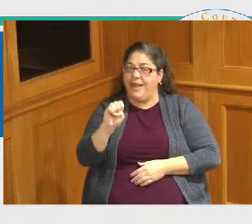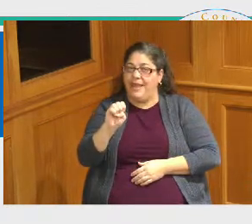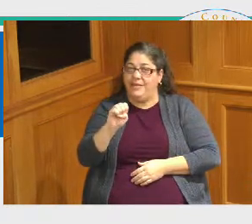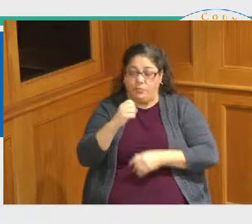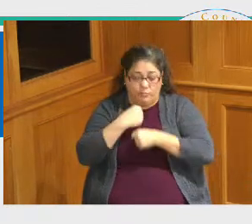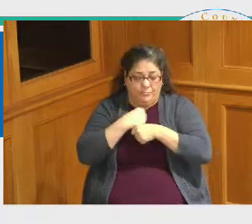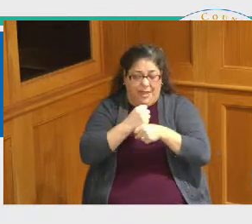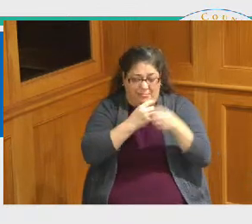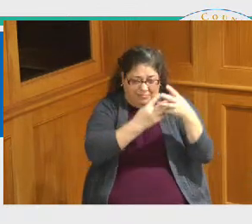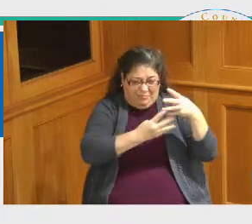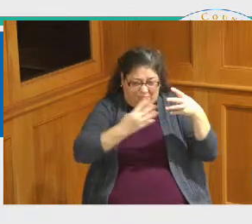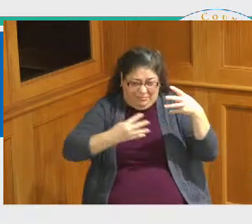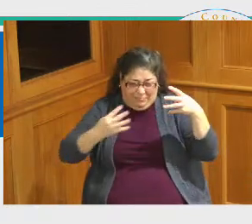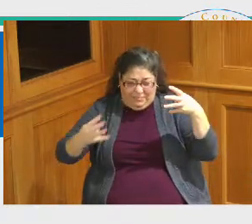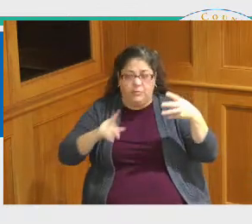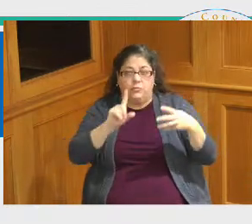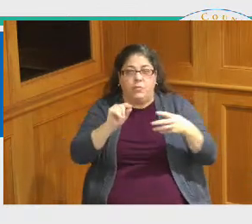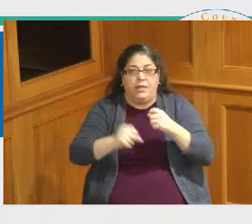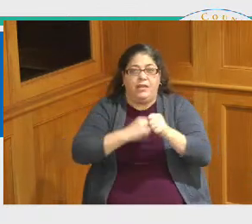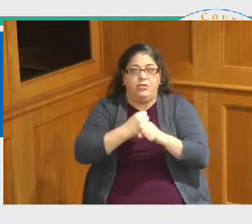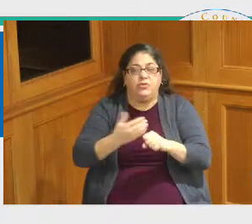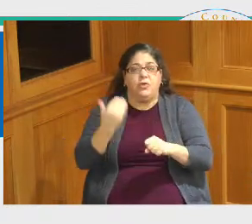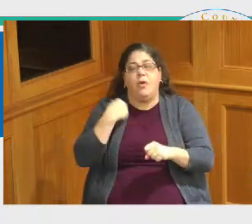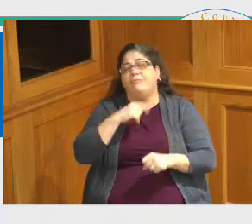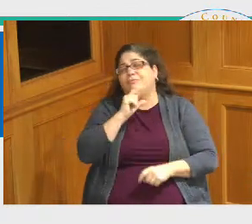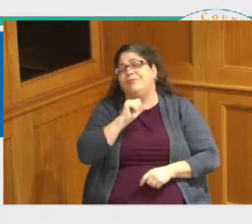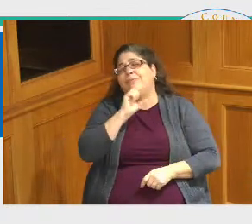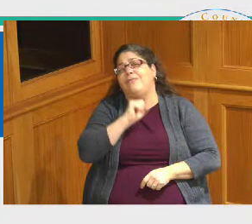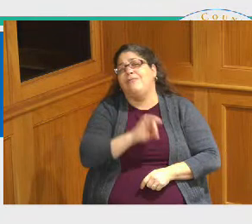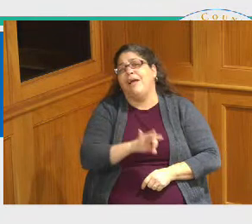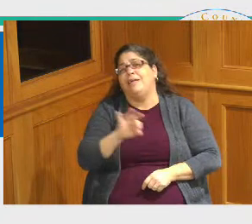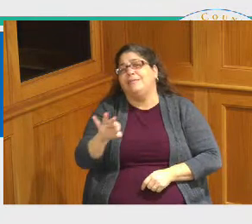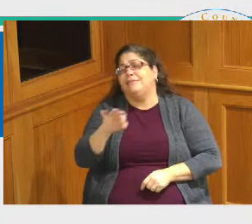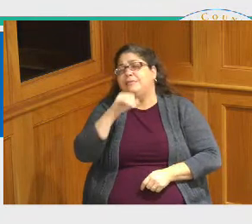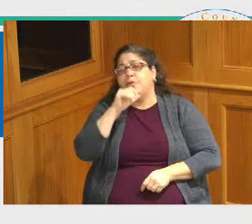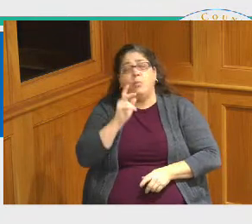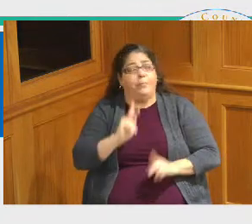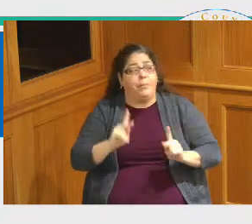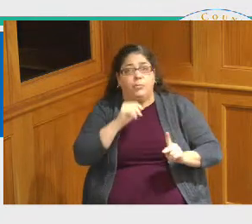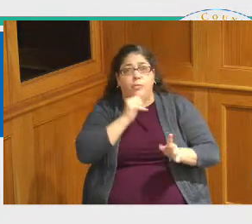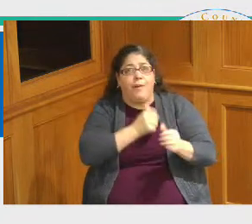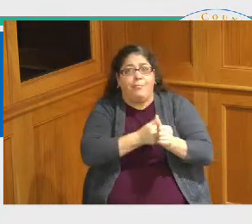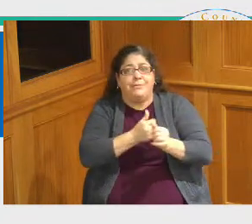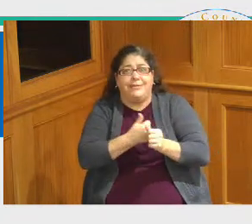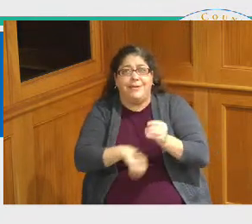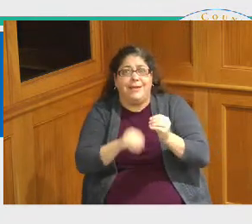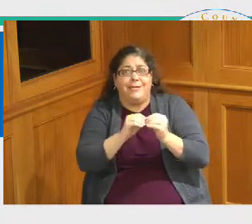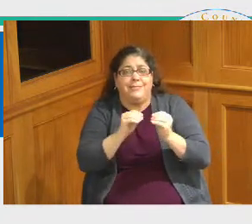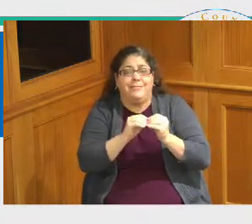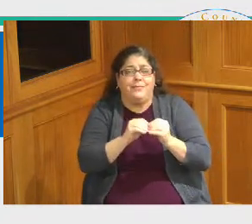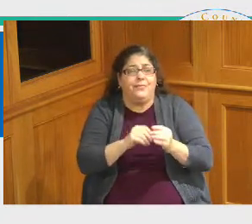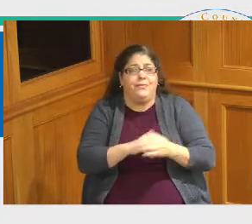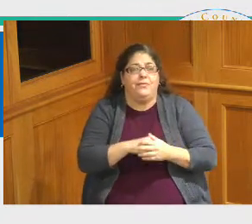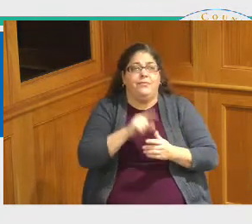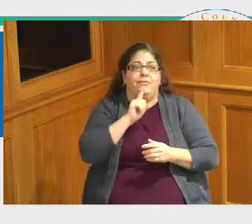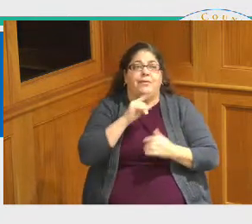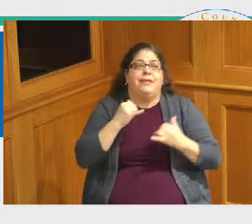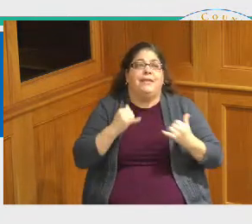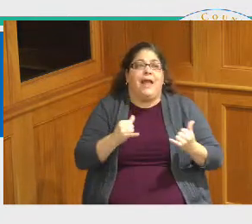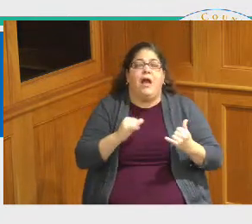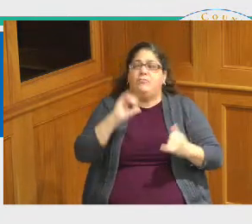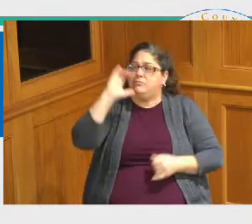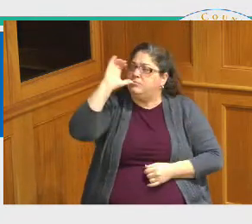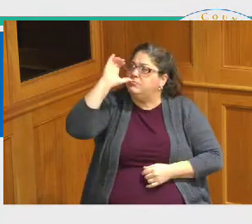years ago to help manage this work, and they are just simply outdated and not supported any longer. And this is really just our avenue to try to find